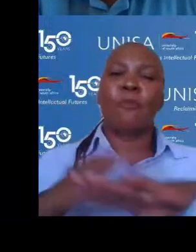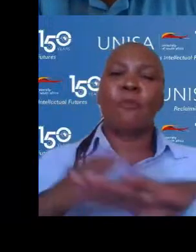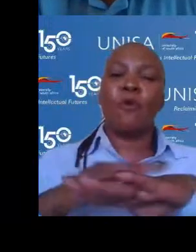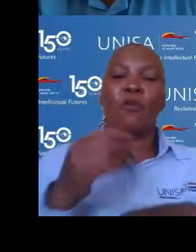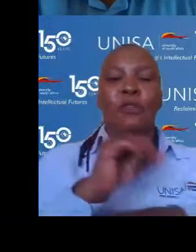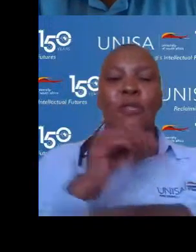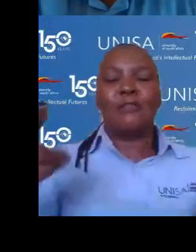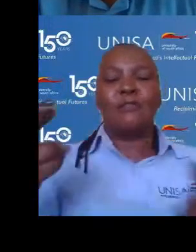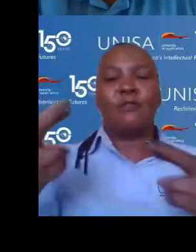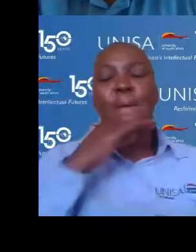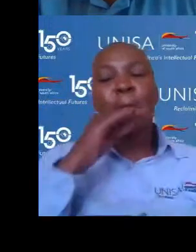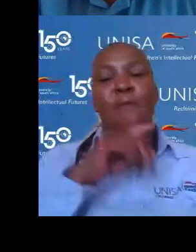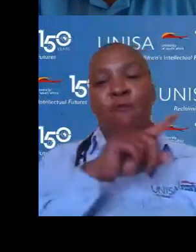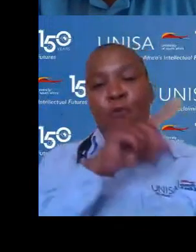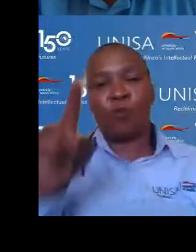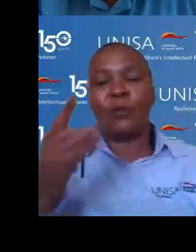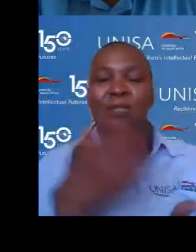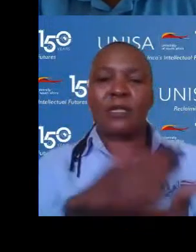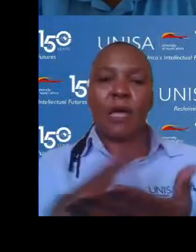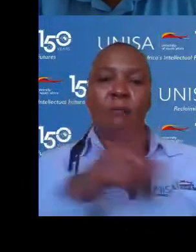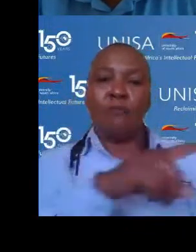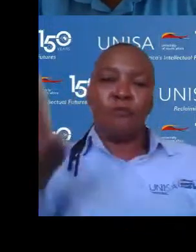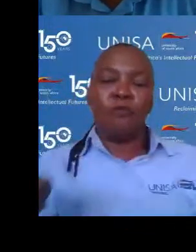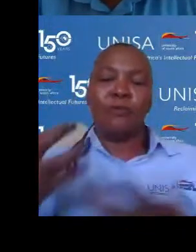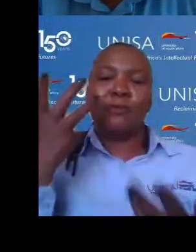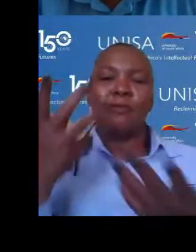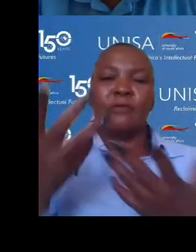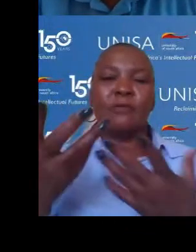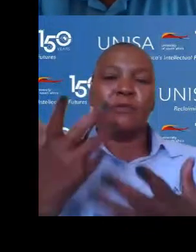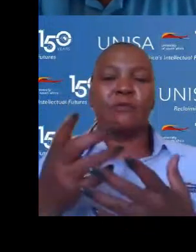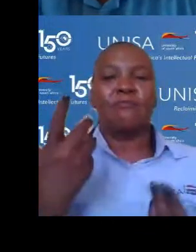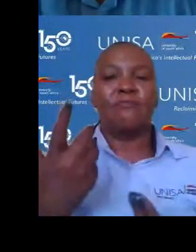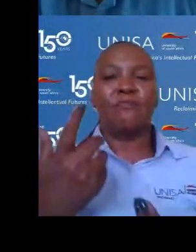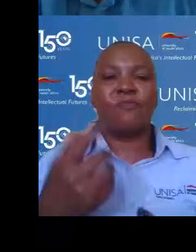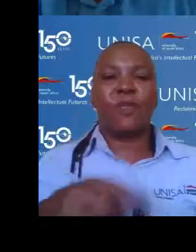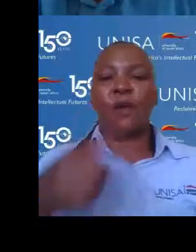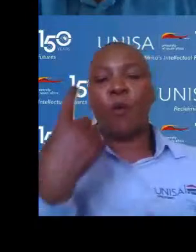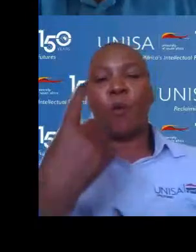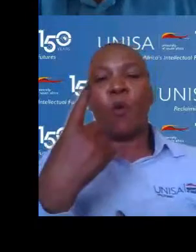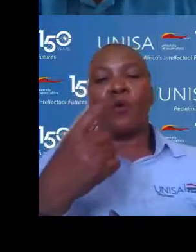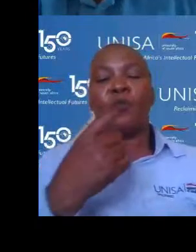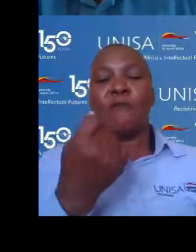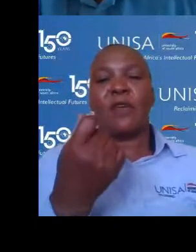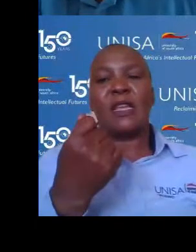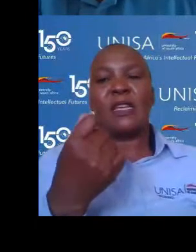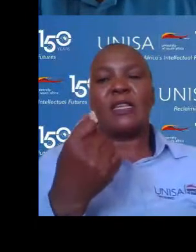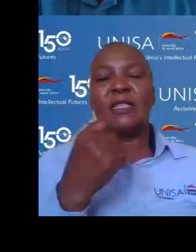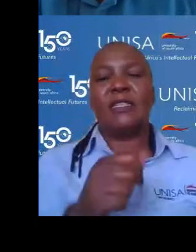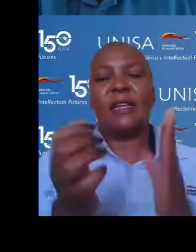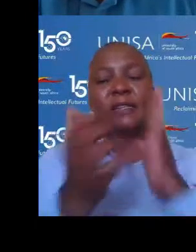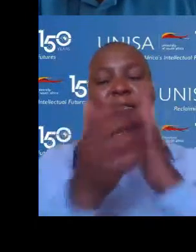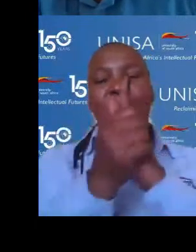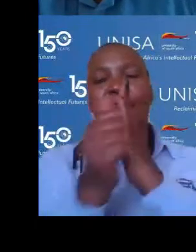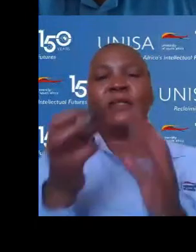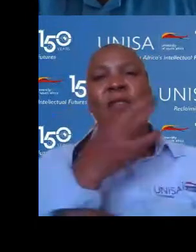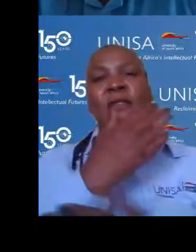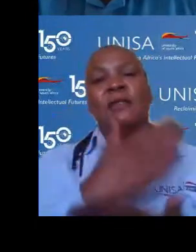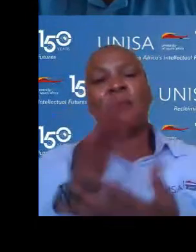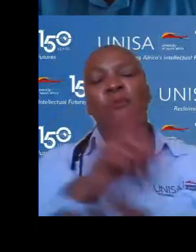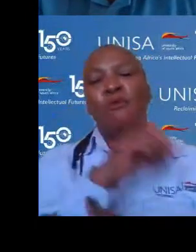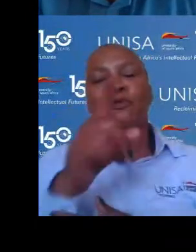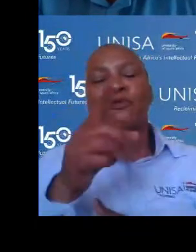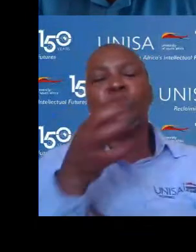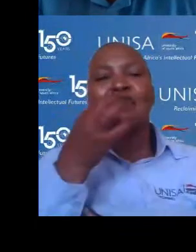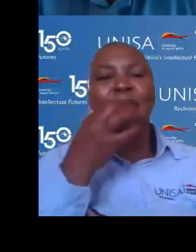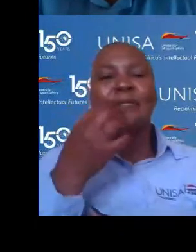for you. Some of you, if I pick on the one on financial literacy, some of you are staying away from home